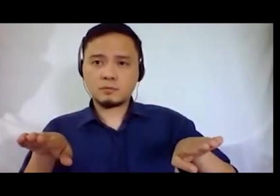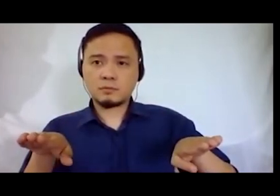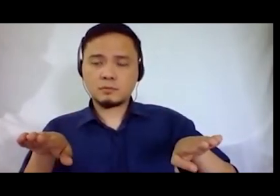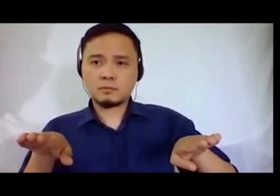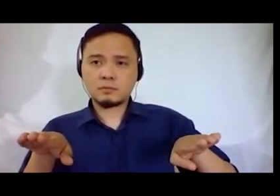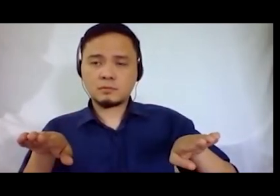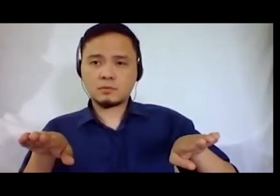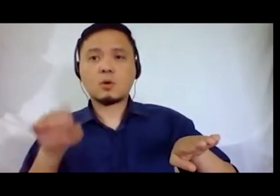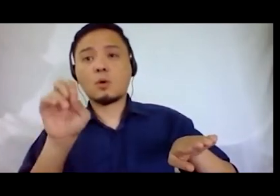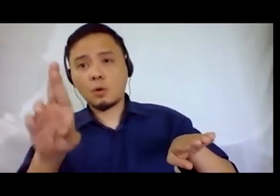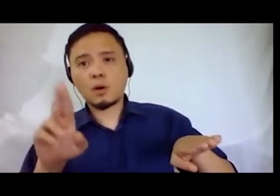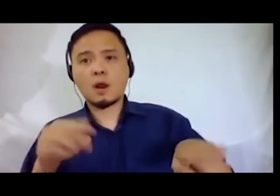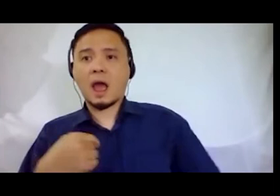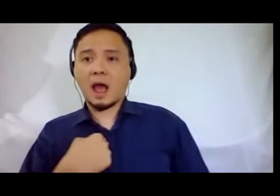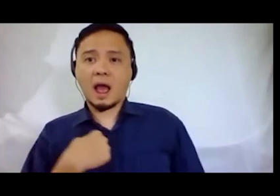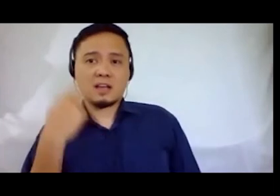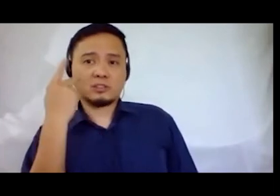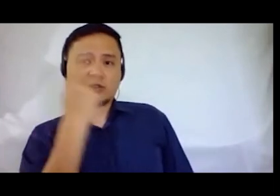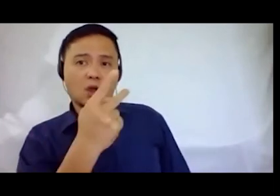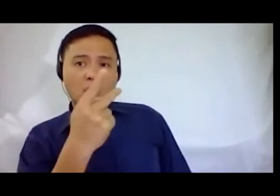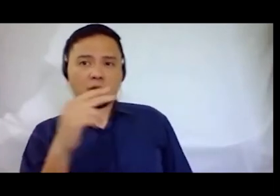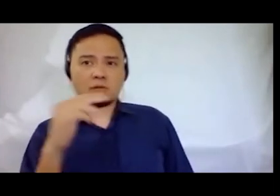or I saw a child.